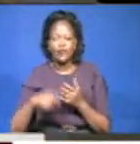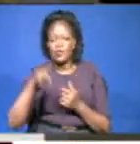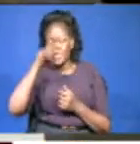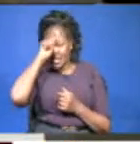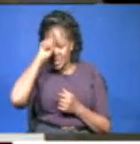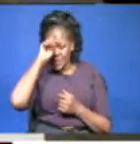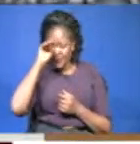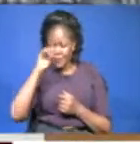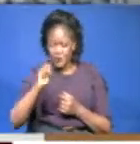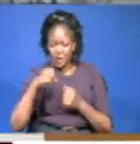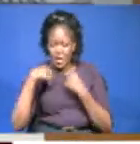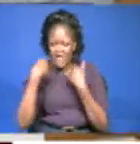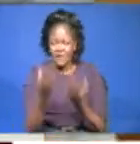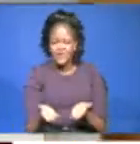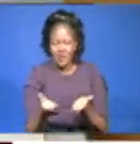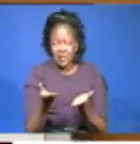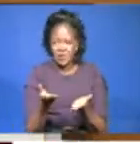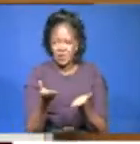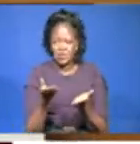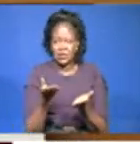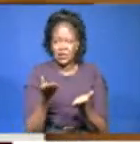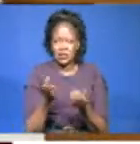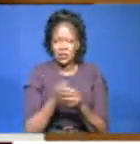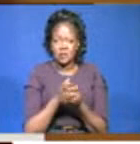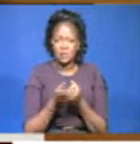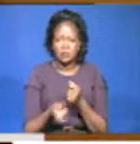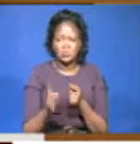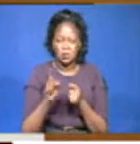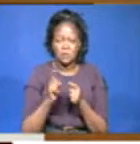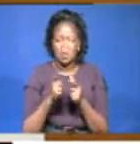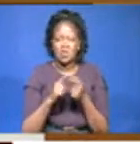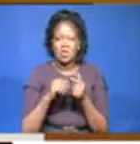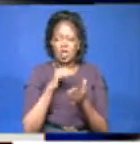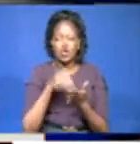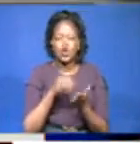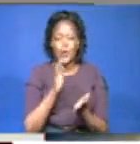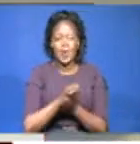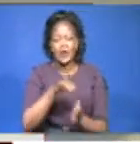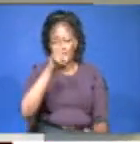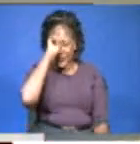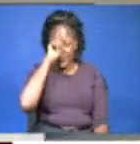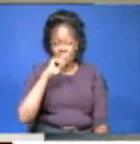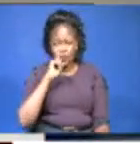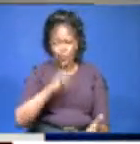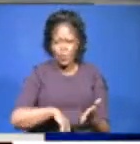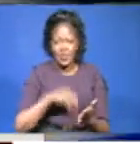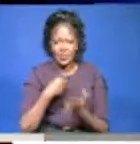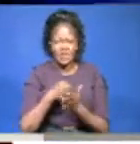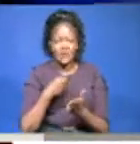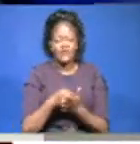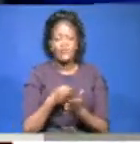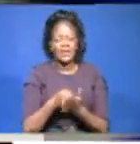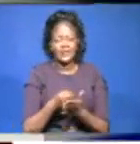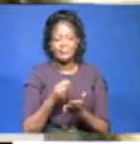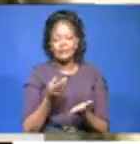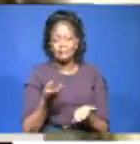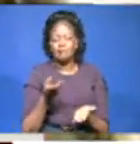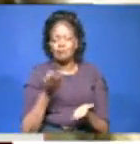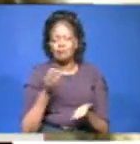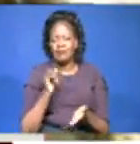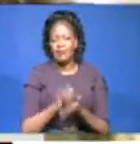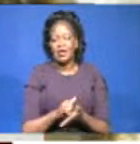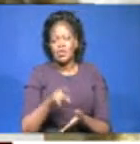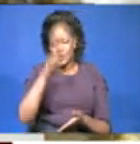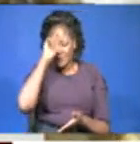euros and dollars in foreign markets increased. The Central Bank of Egypt says the financing package that Egypt obtained is